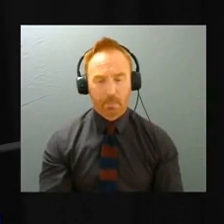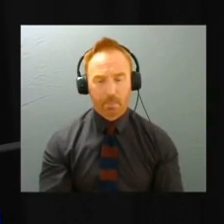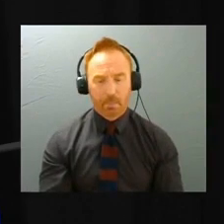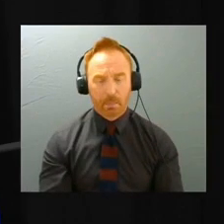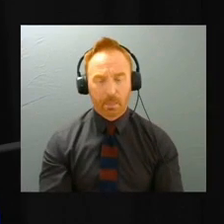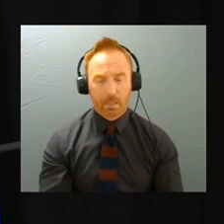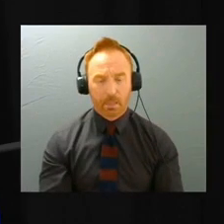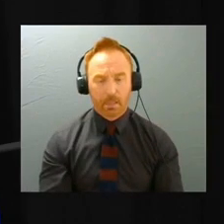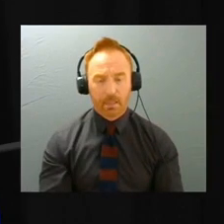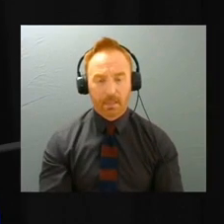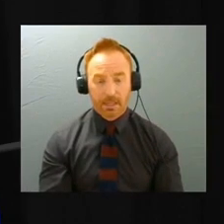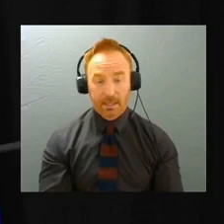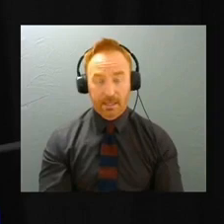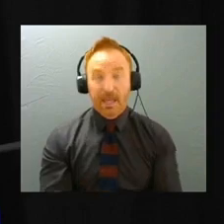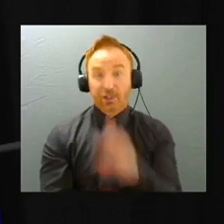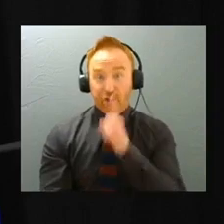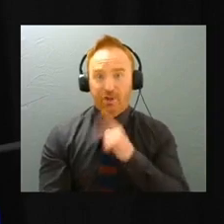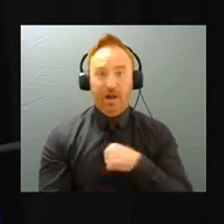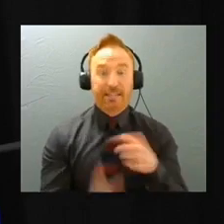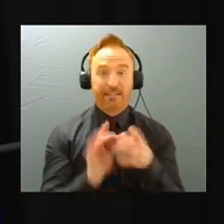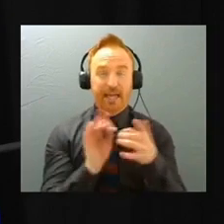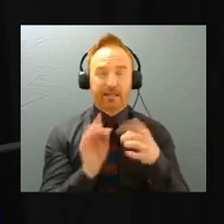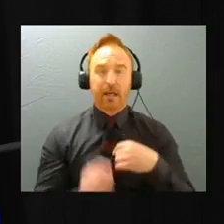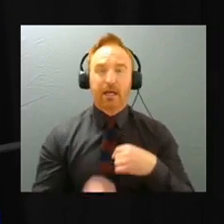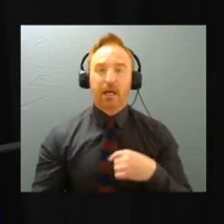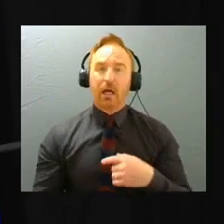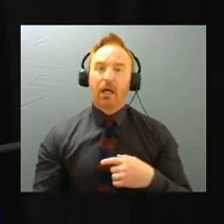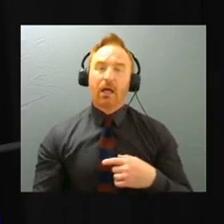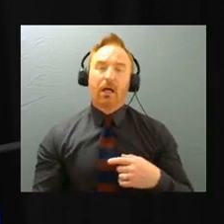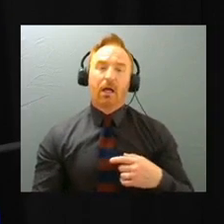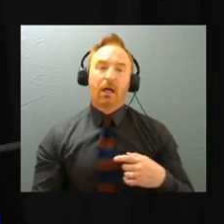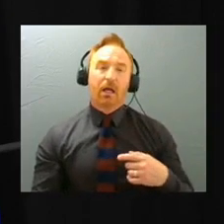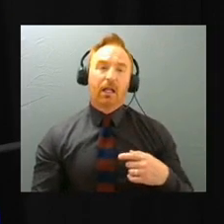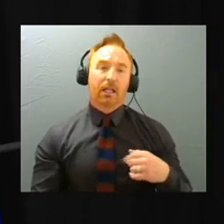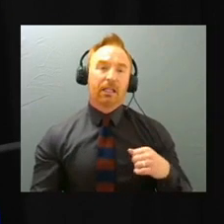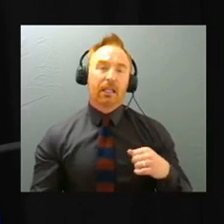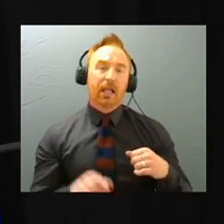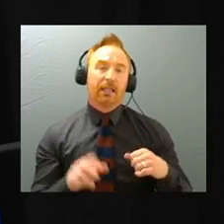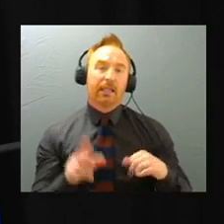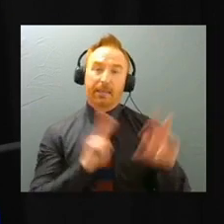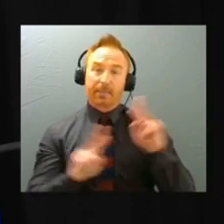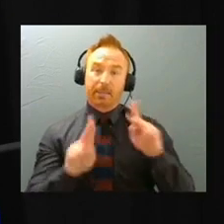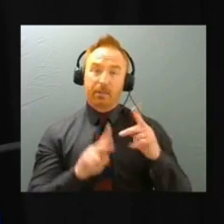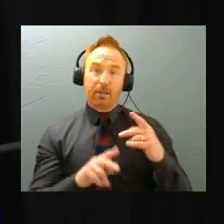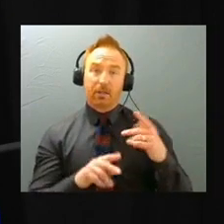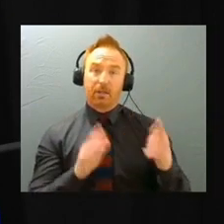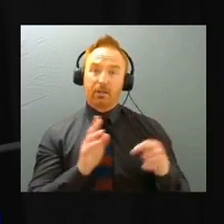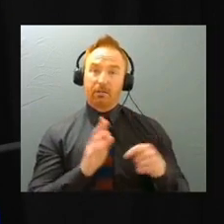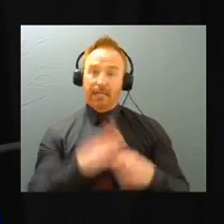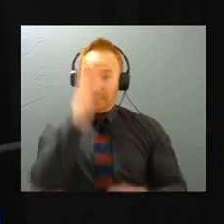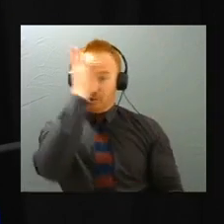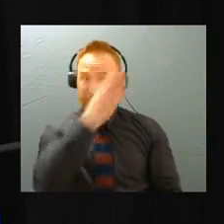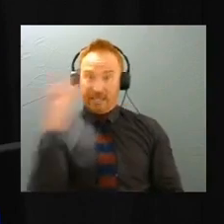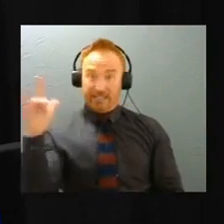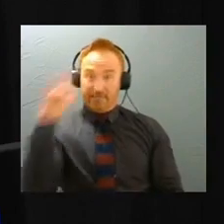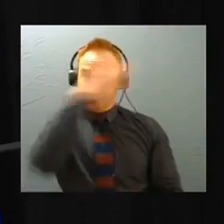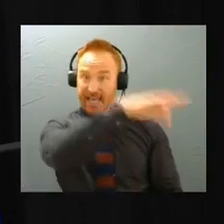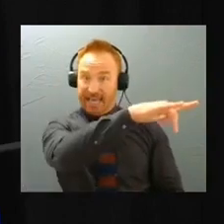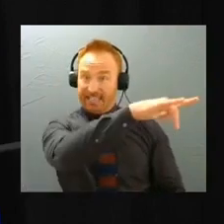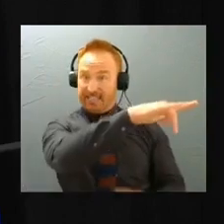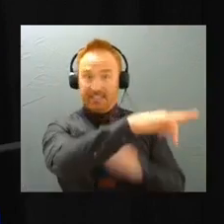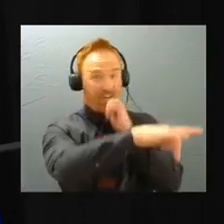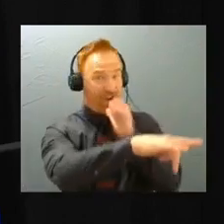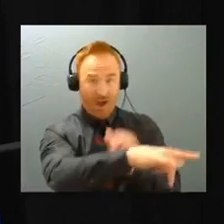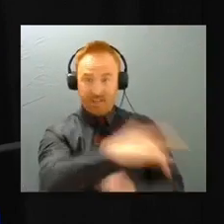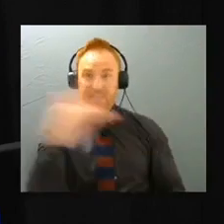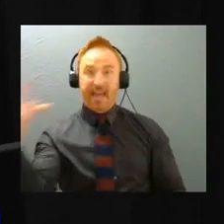Sure. So I said the fact that, if people with no direct flights want to come to the Yukon and they have to self-isolate